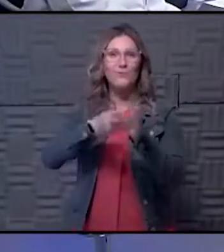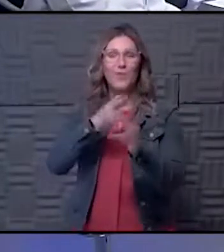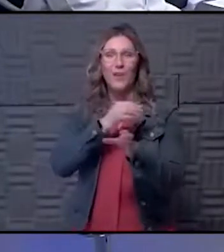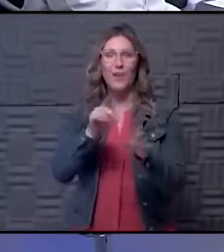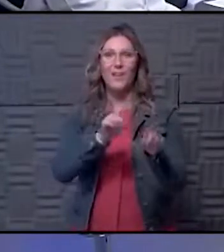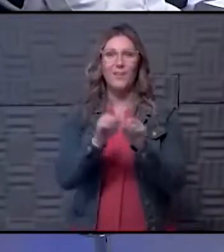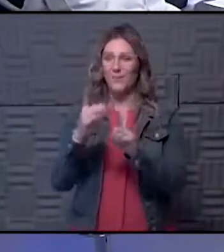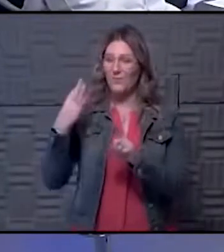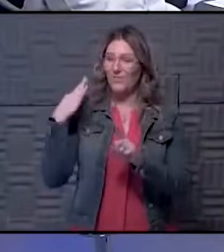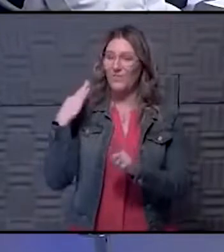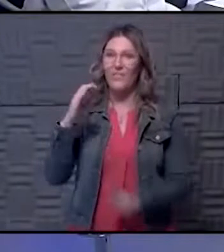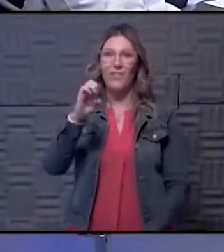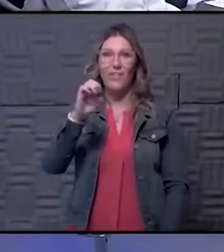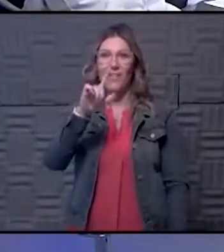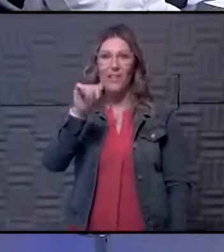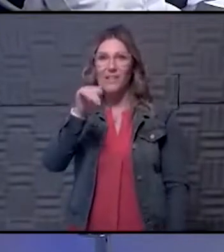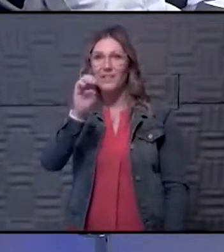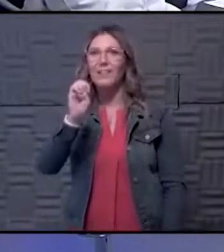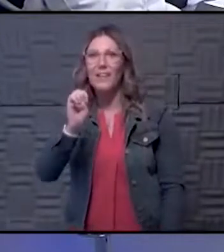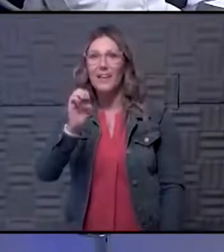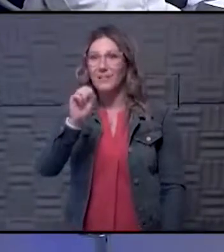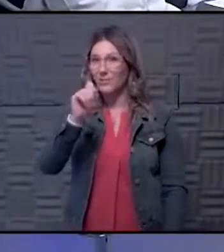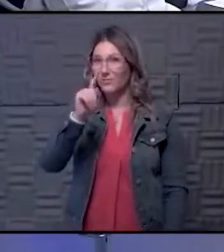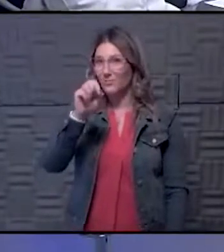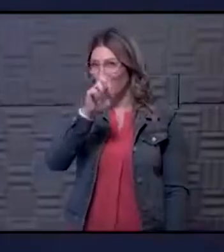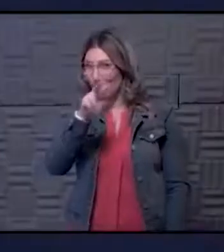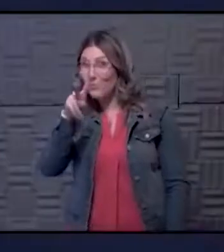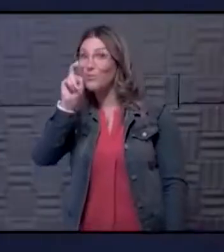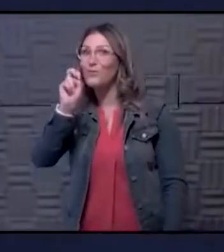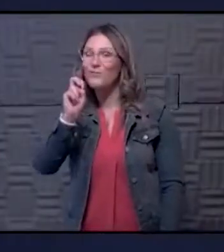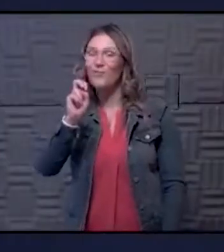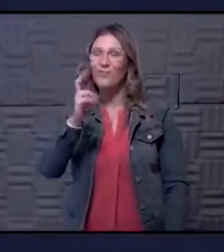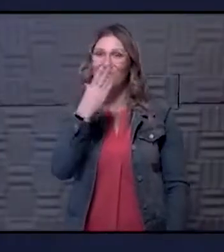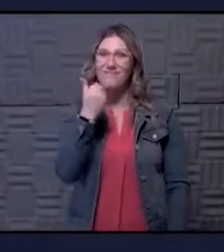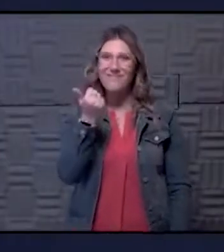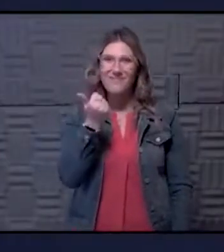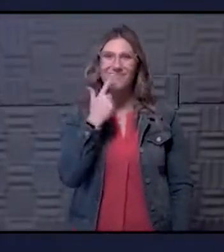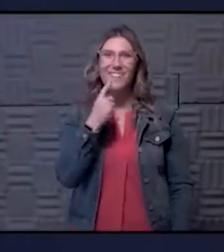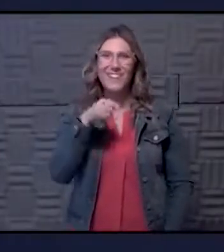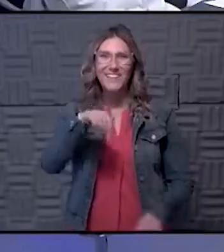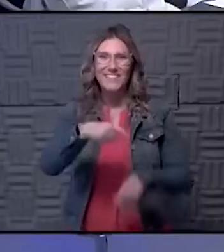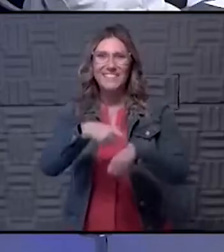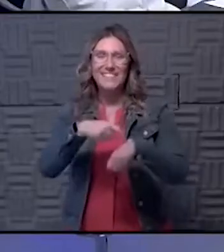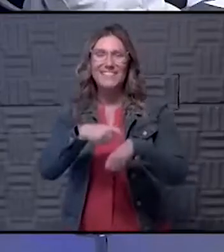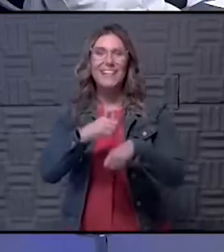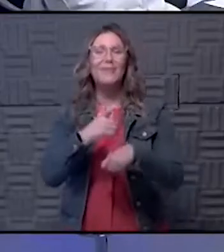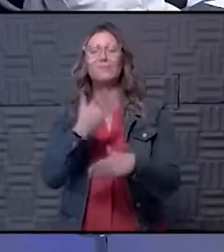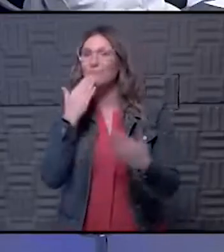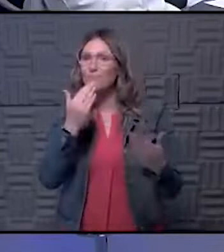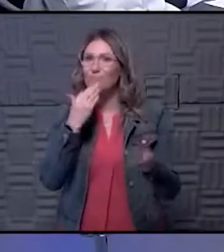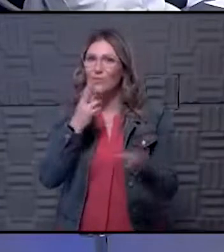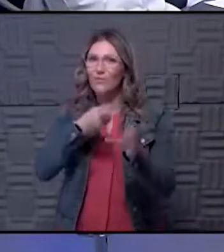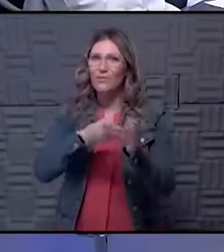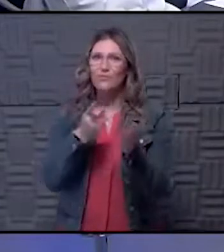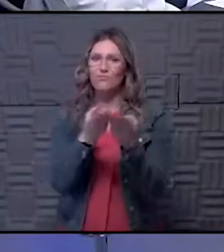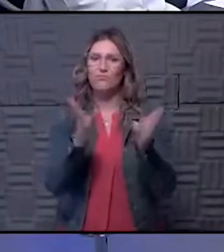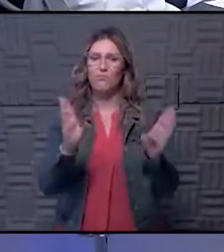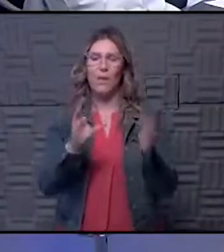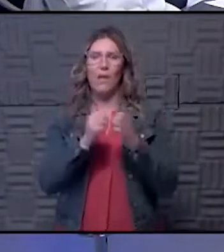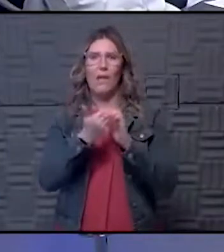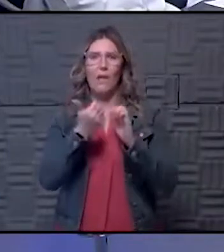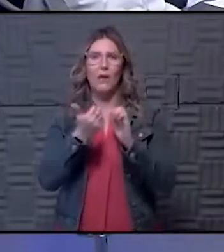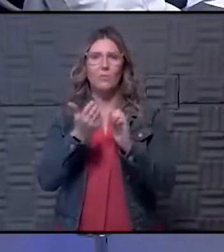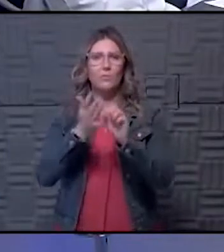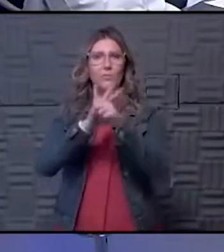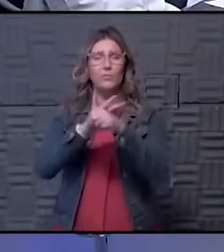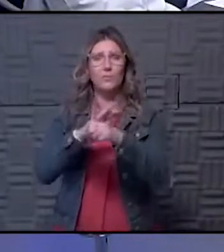volunteer, Elaine Struve. Better this time, I got the R in. So Vanessa, thanks for being with us. In general, how did COVID-19 impact